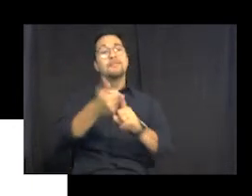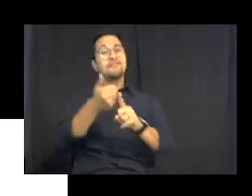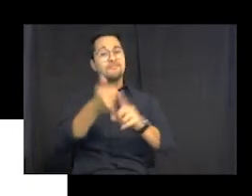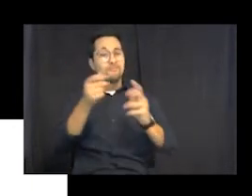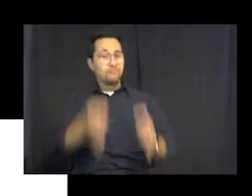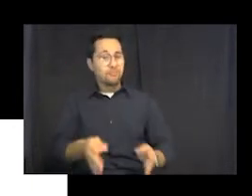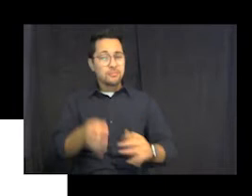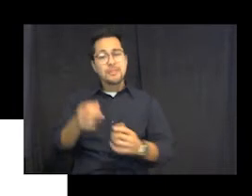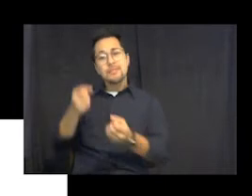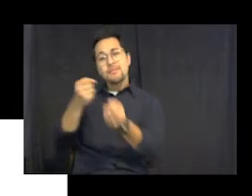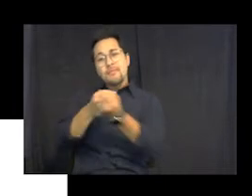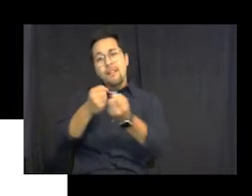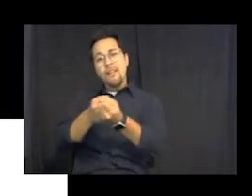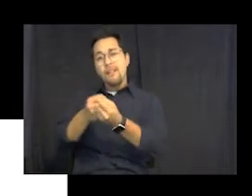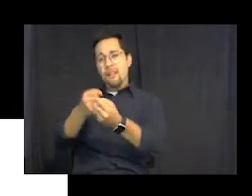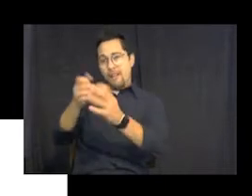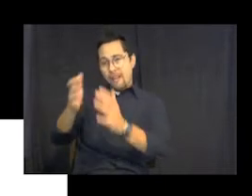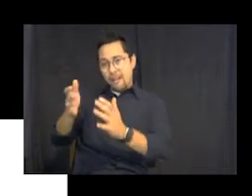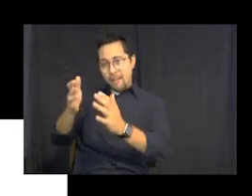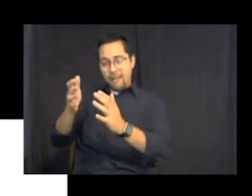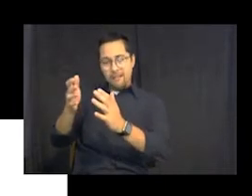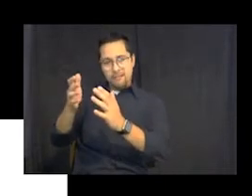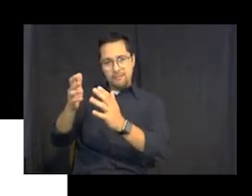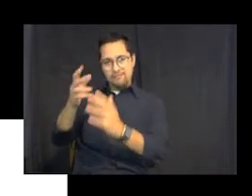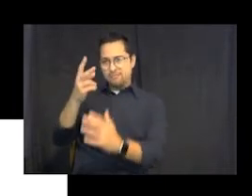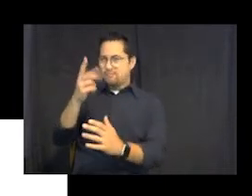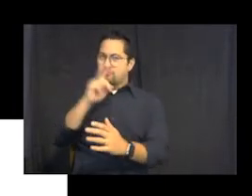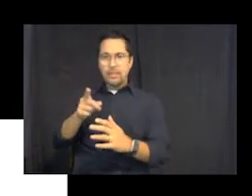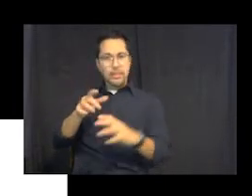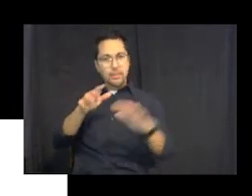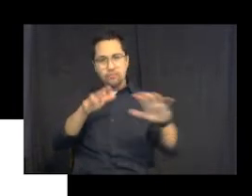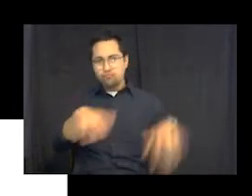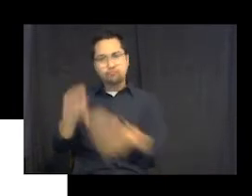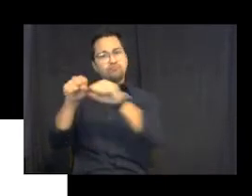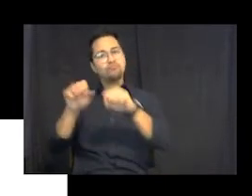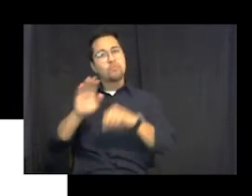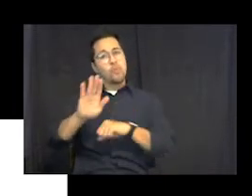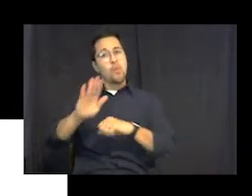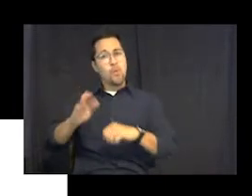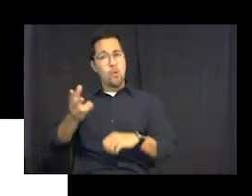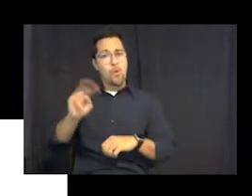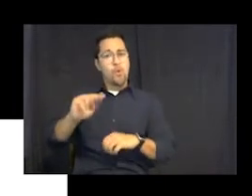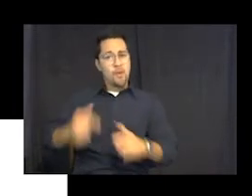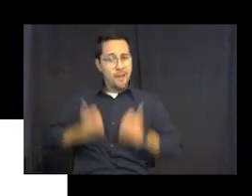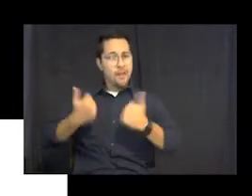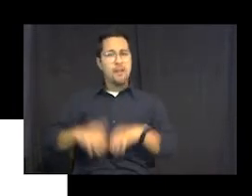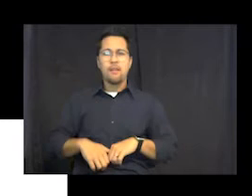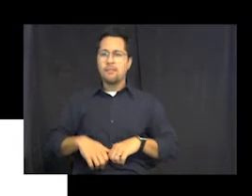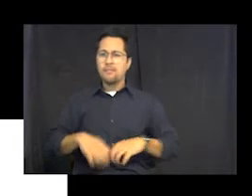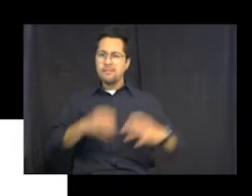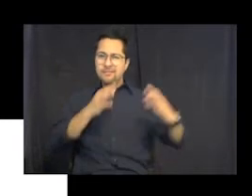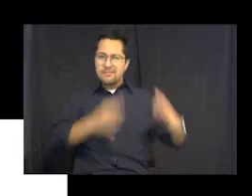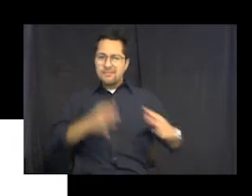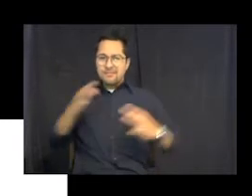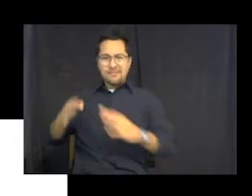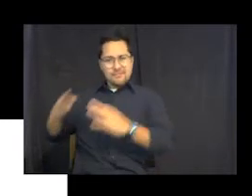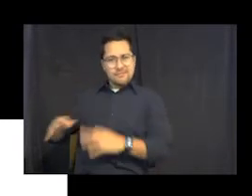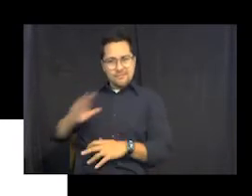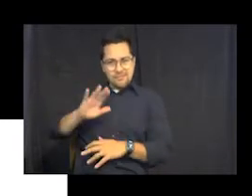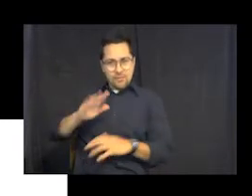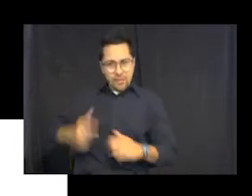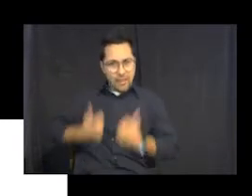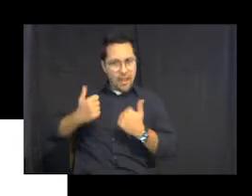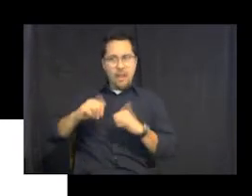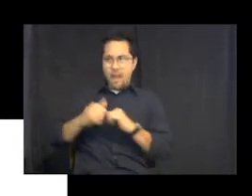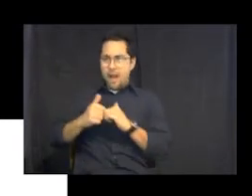Self-determination and self-advocacy is about taking control of your life, making your own choices about how you want to live your